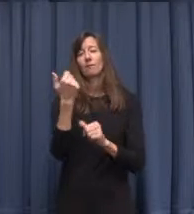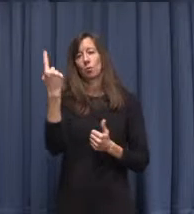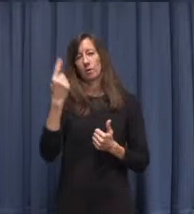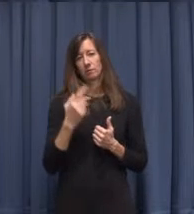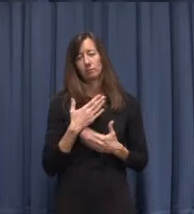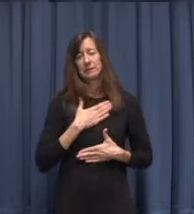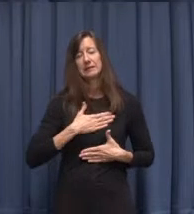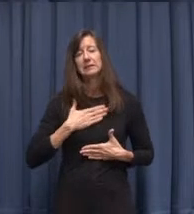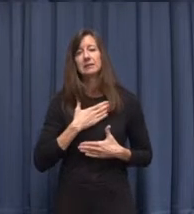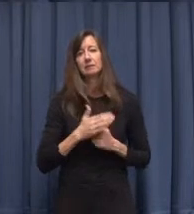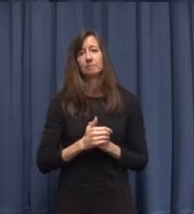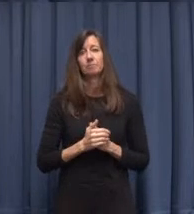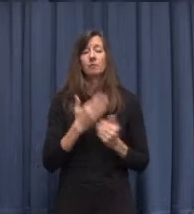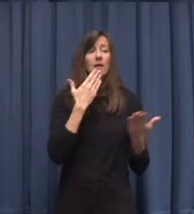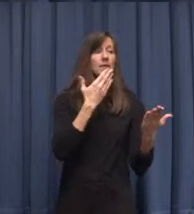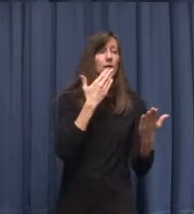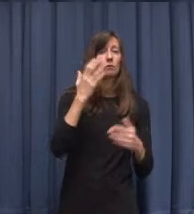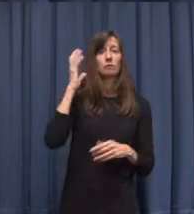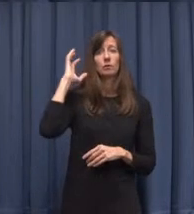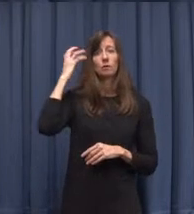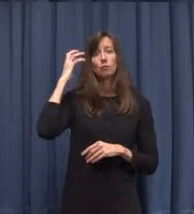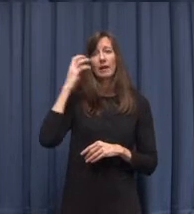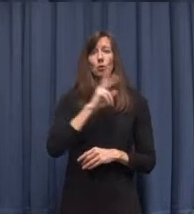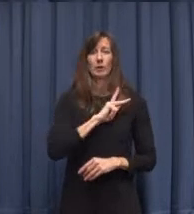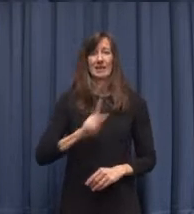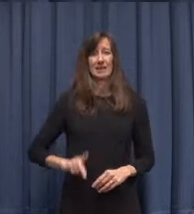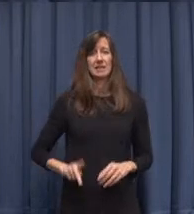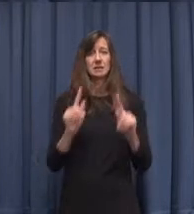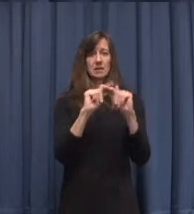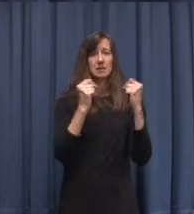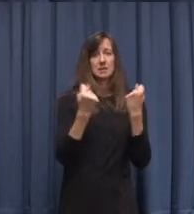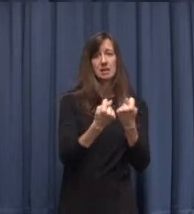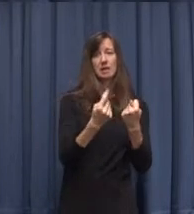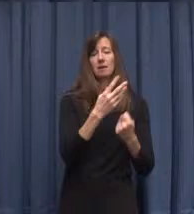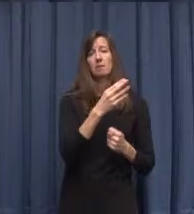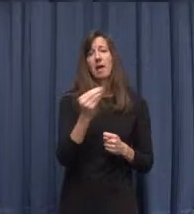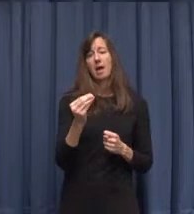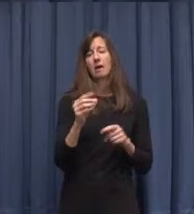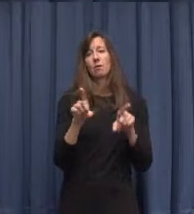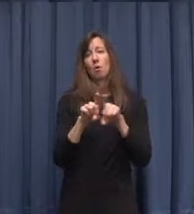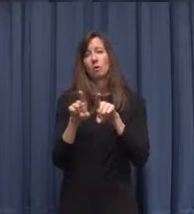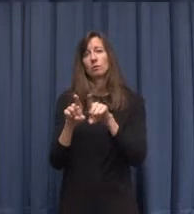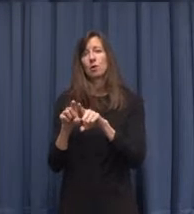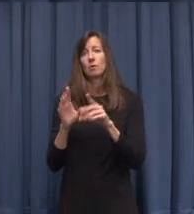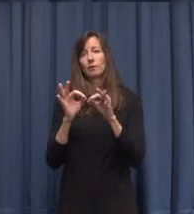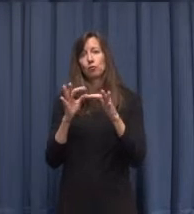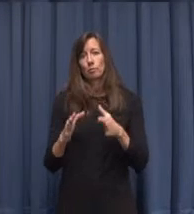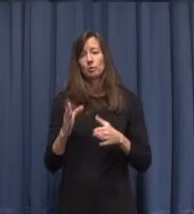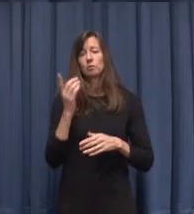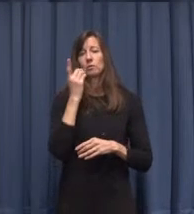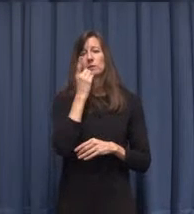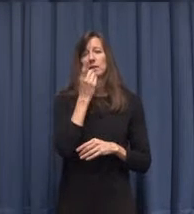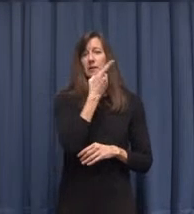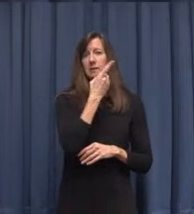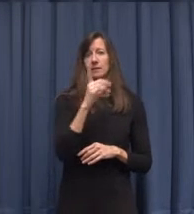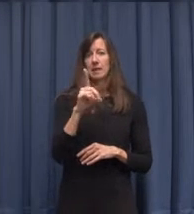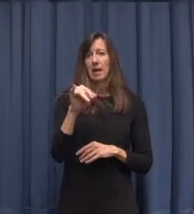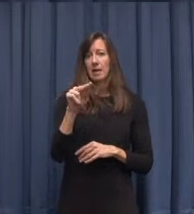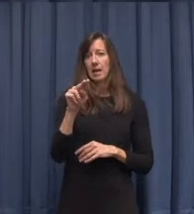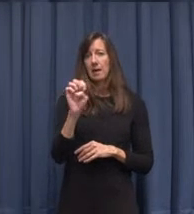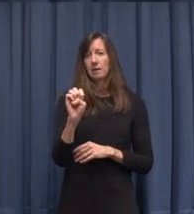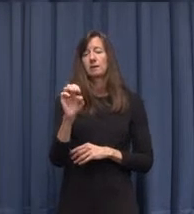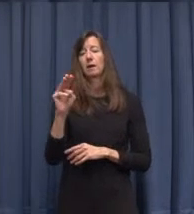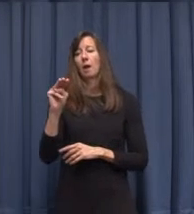you to the Radio Kingston team and as well to Diana Manuel. Thanks to all of you for tuning in, and we'll see